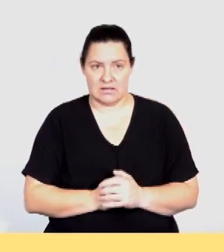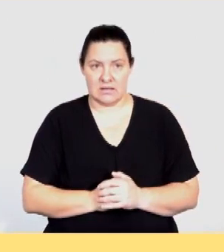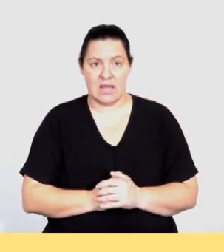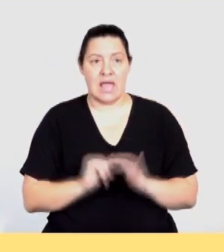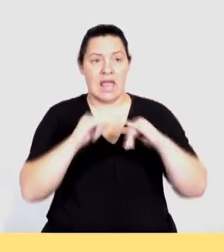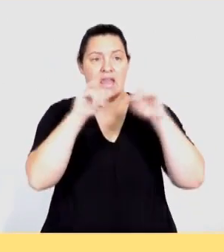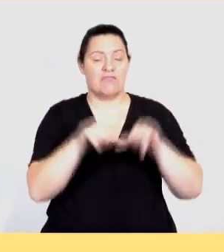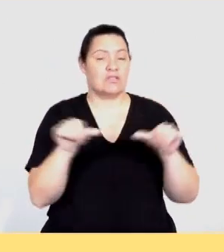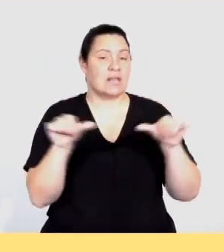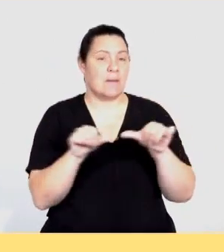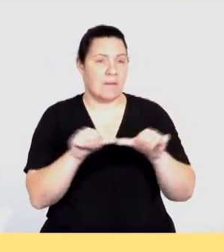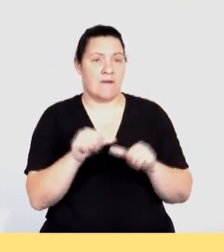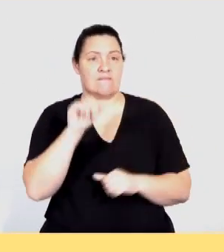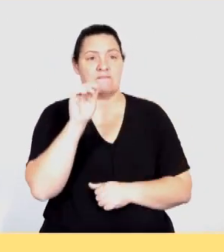invoice